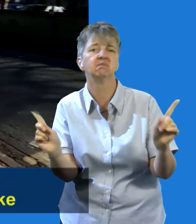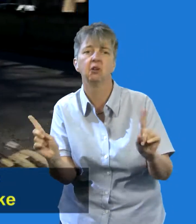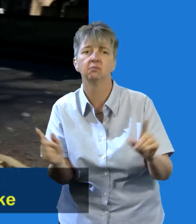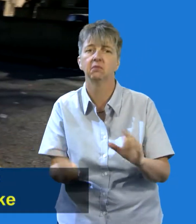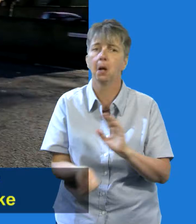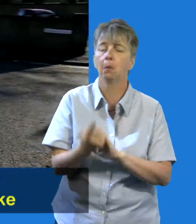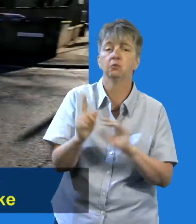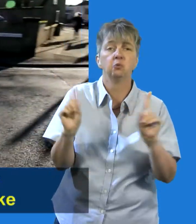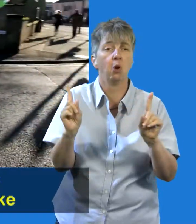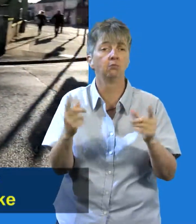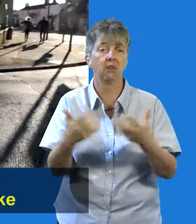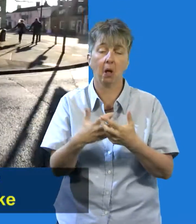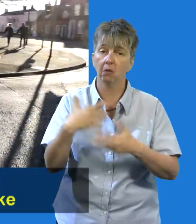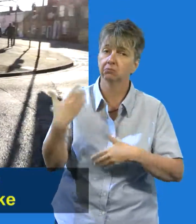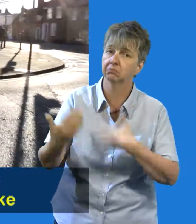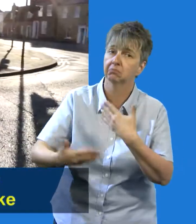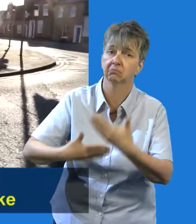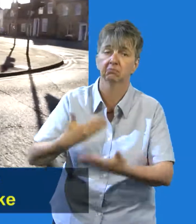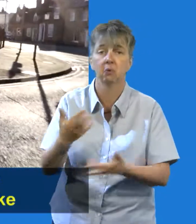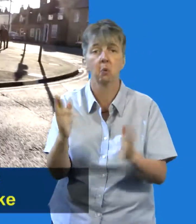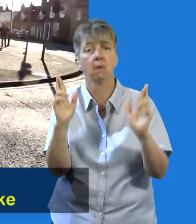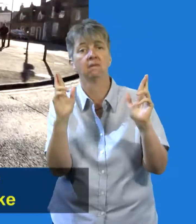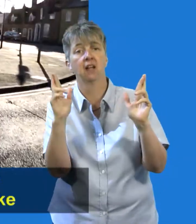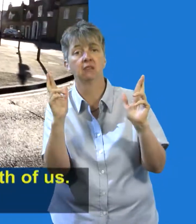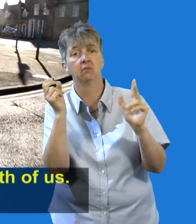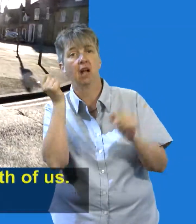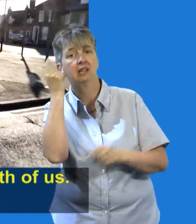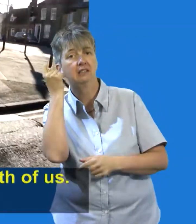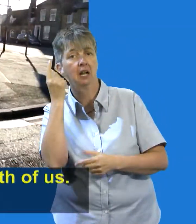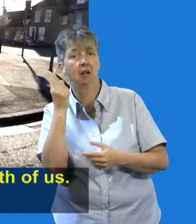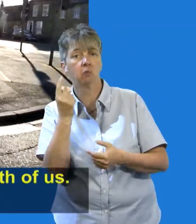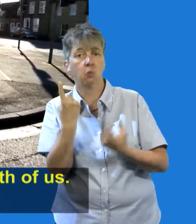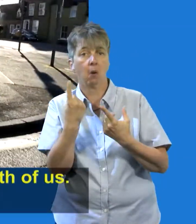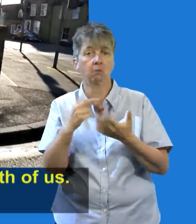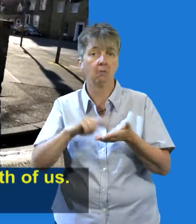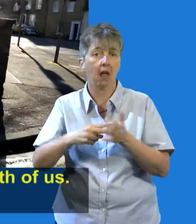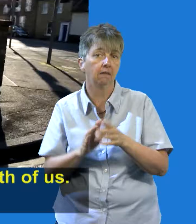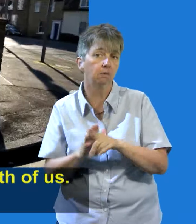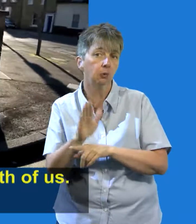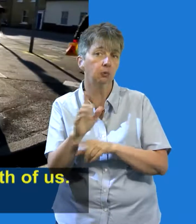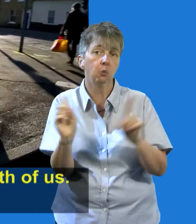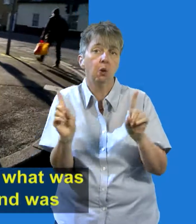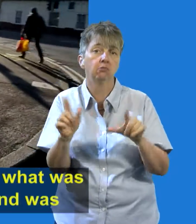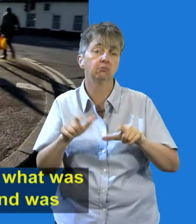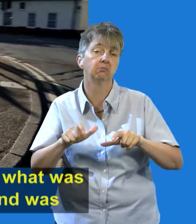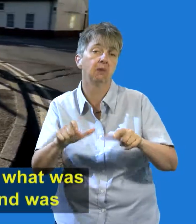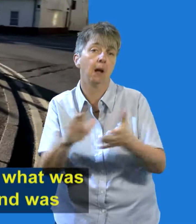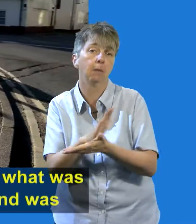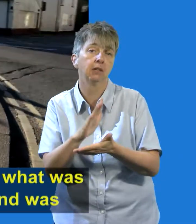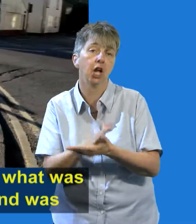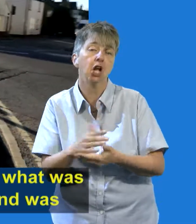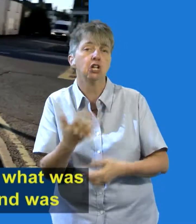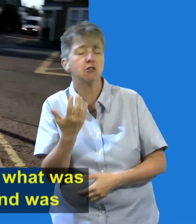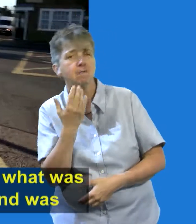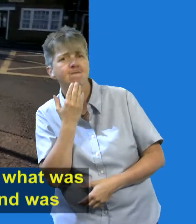quite independent people, and like independence is important to both of us. Someone asked me the other